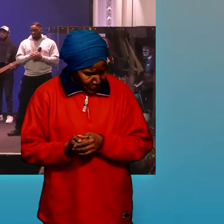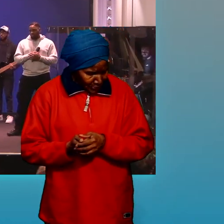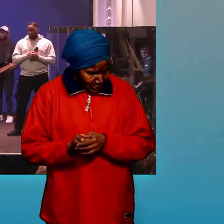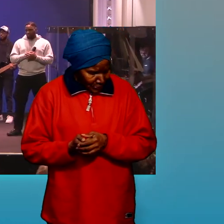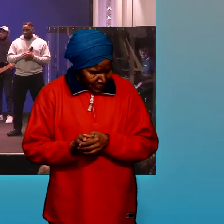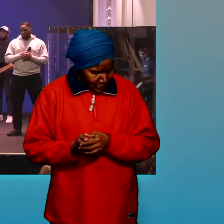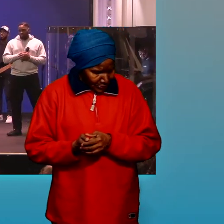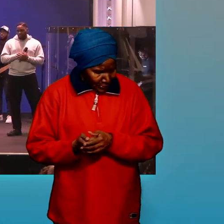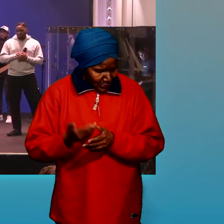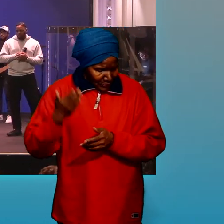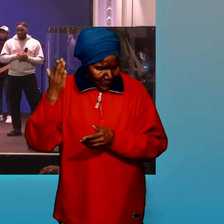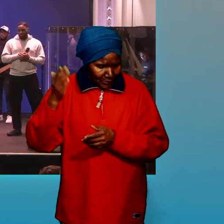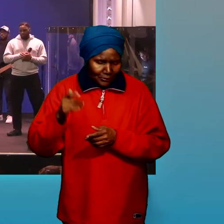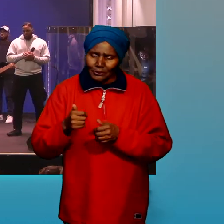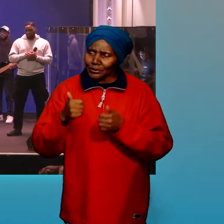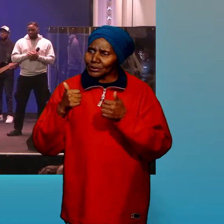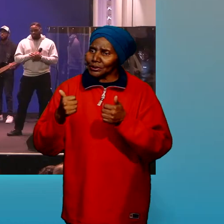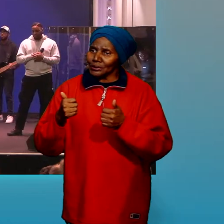He is good, isn't he?